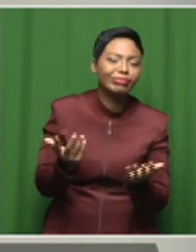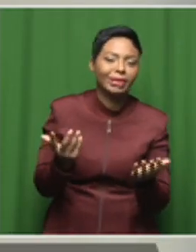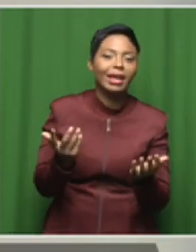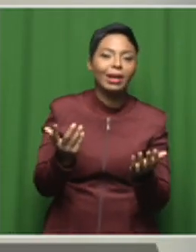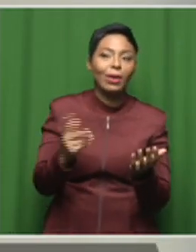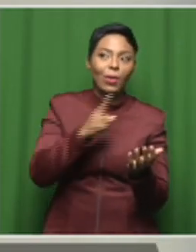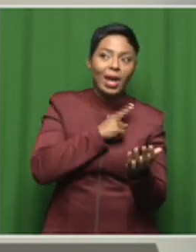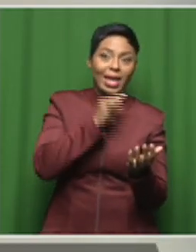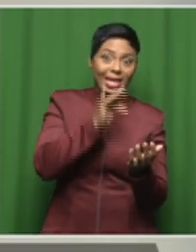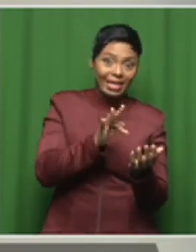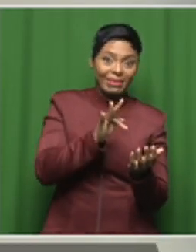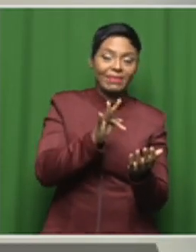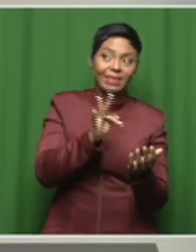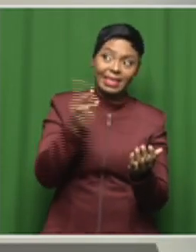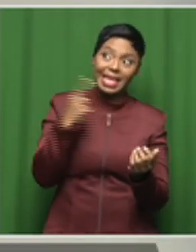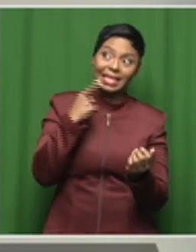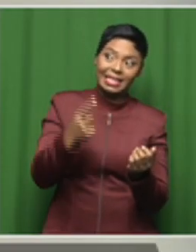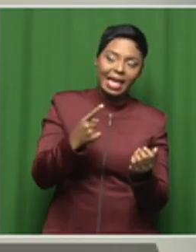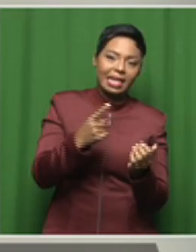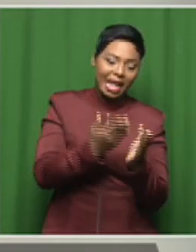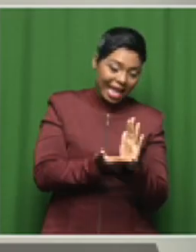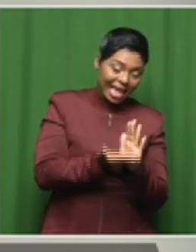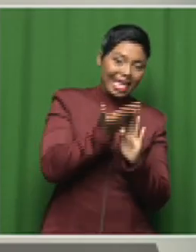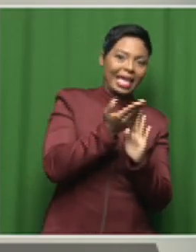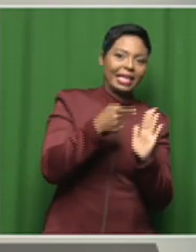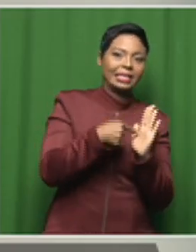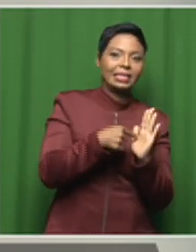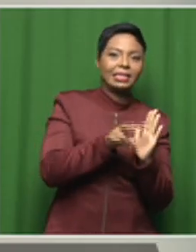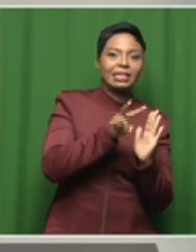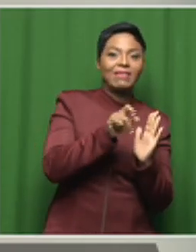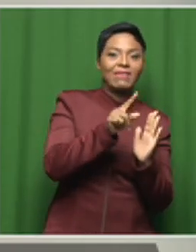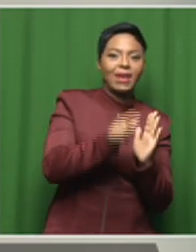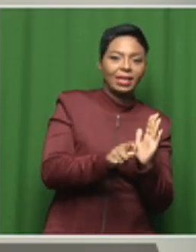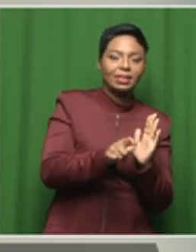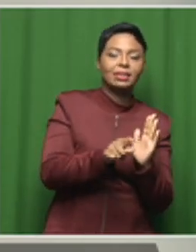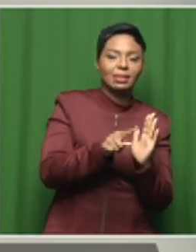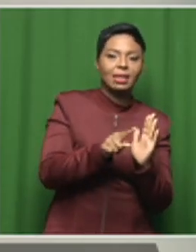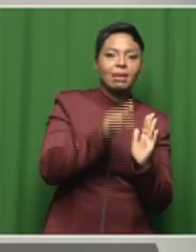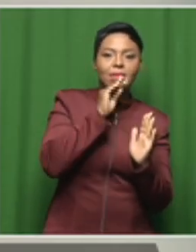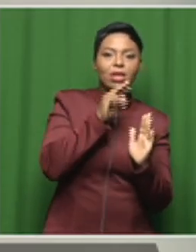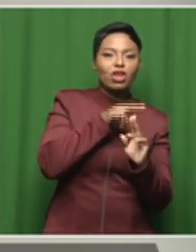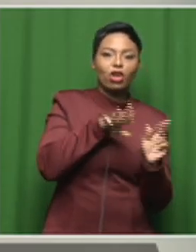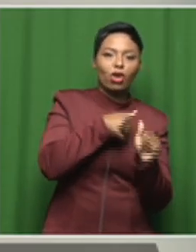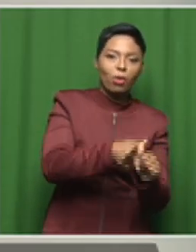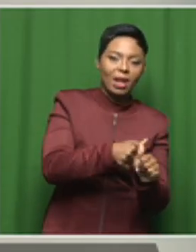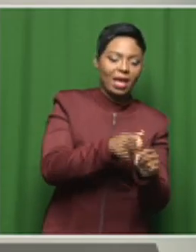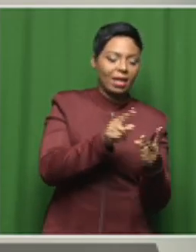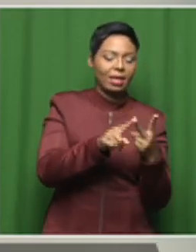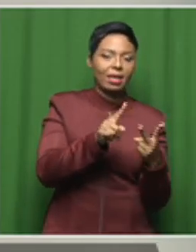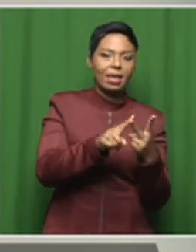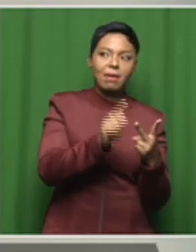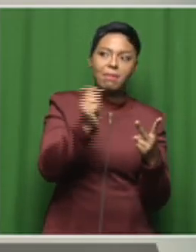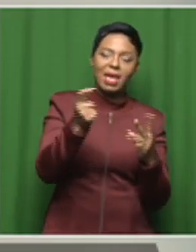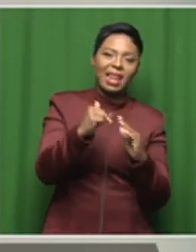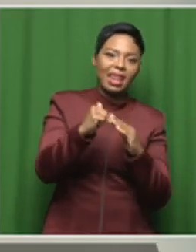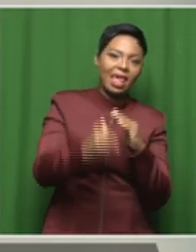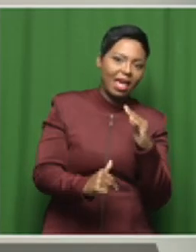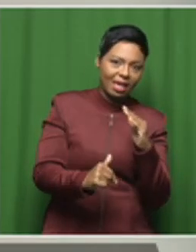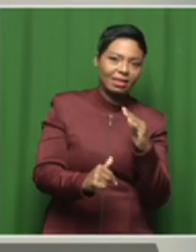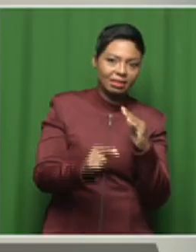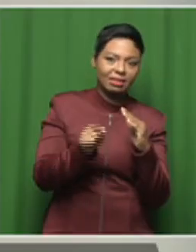to increase, then you ran the risk of not complying, paying less output tax as a